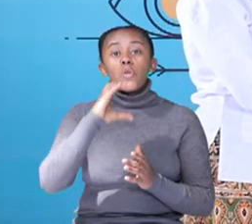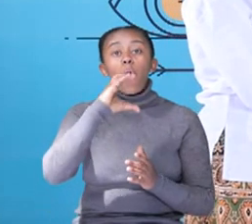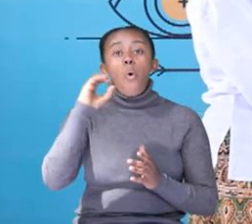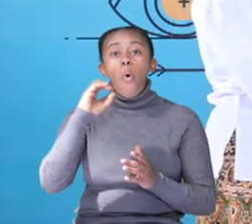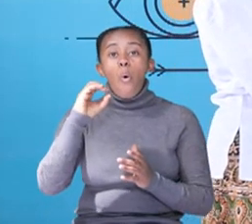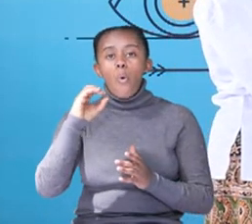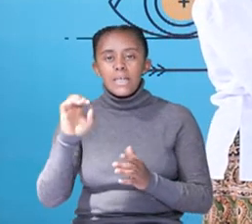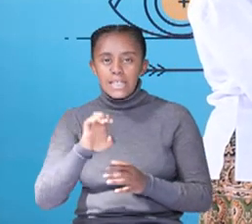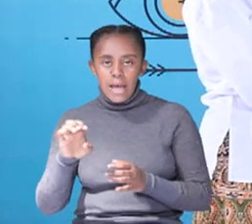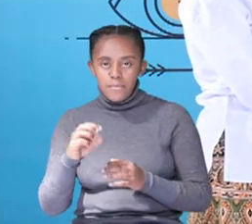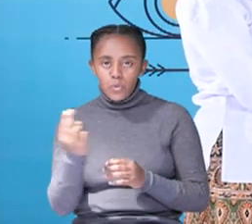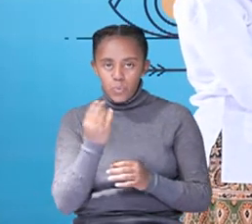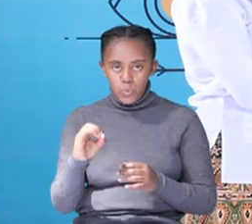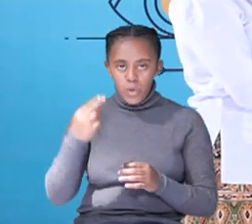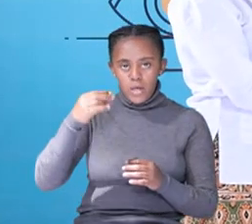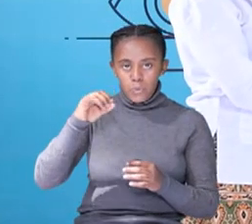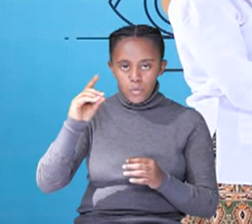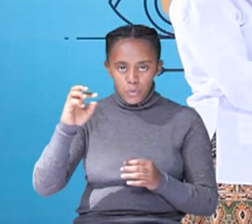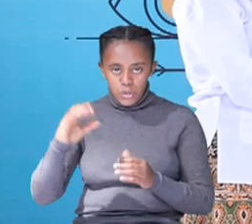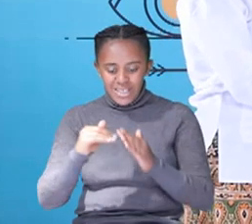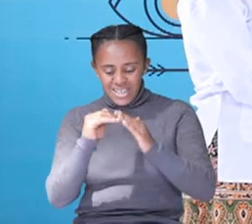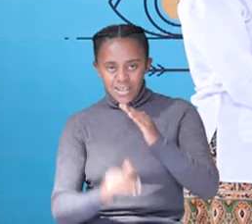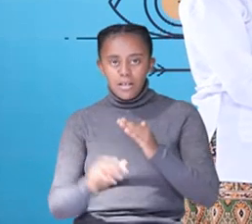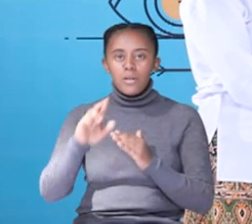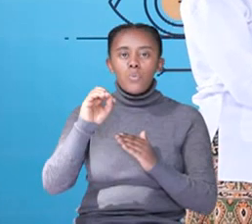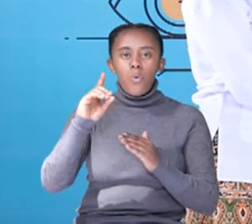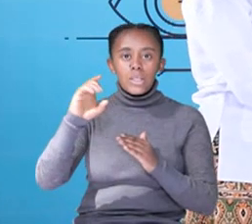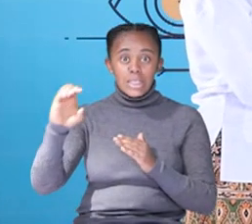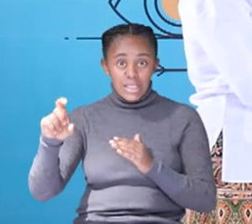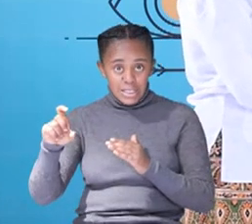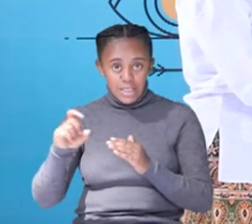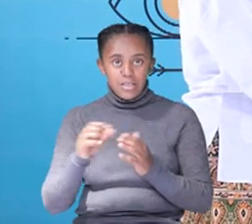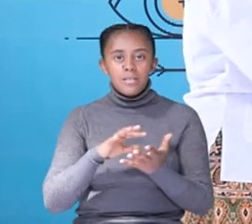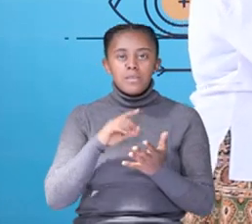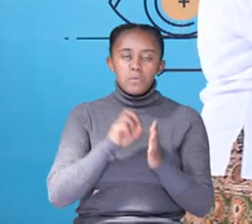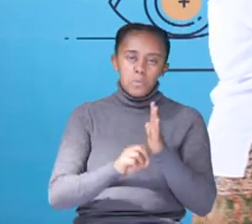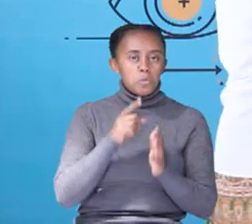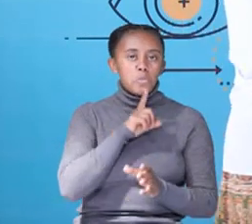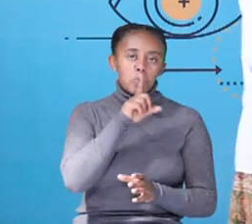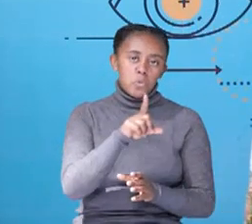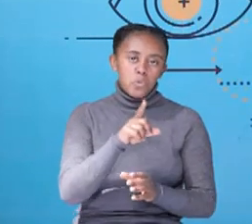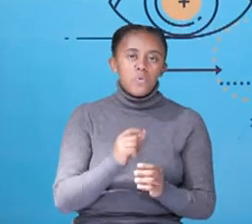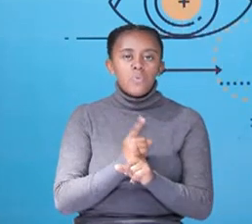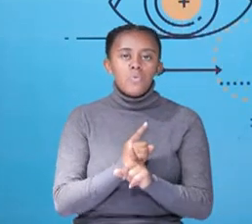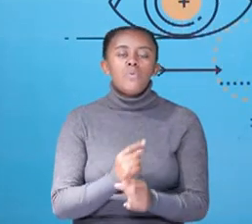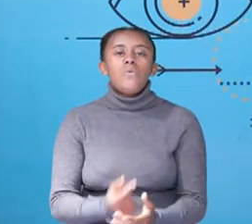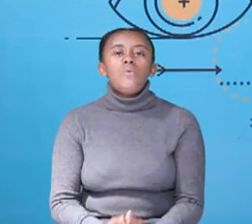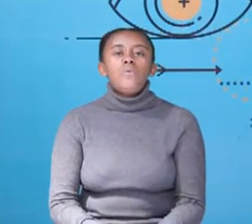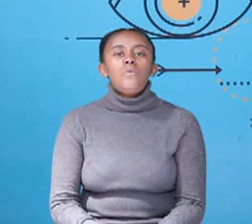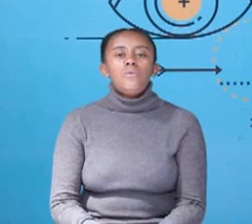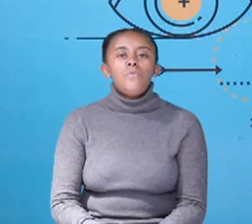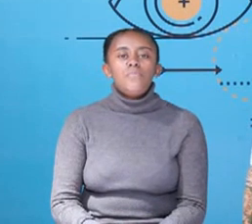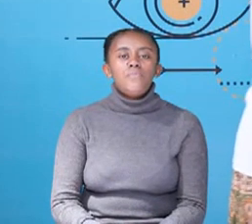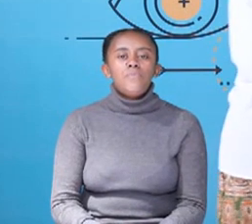are used to carry hydrogen in redox reaction of respiration. This is true. So if you